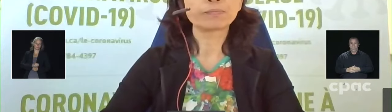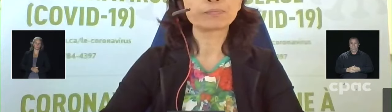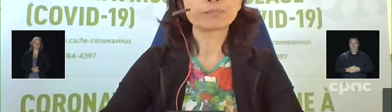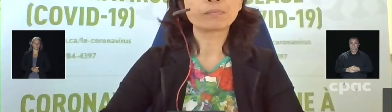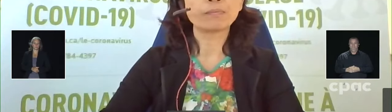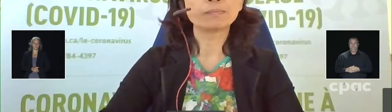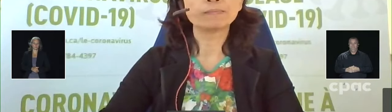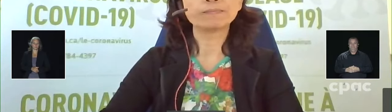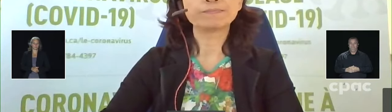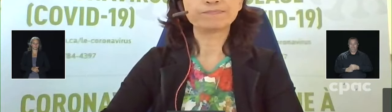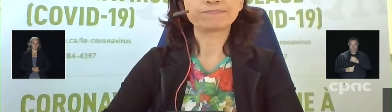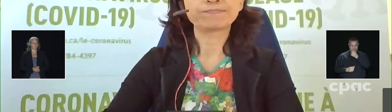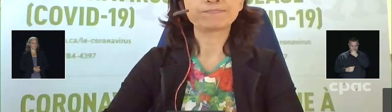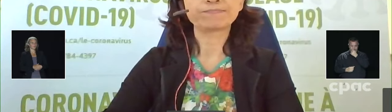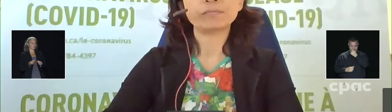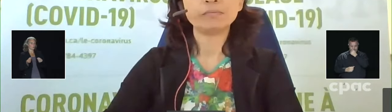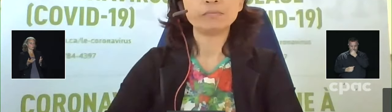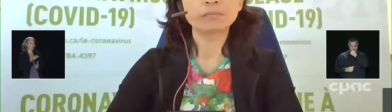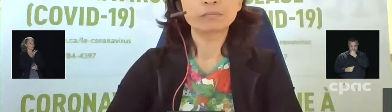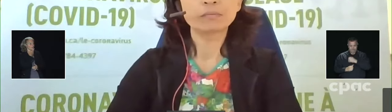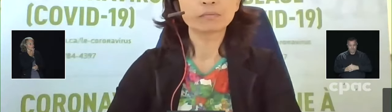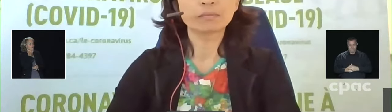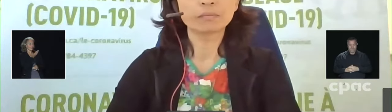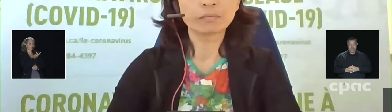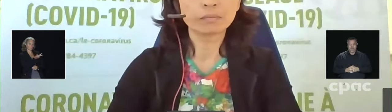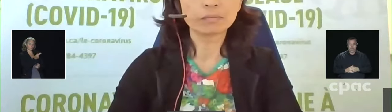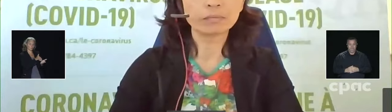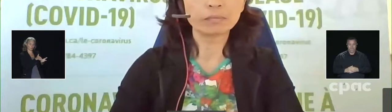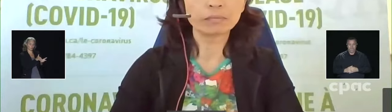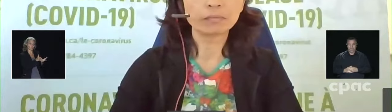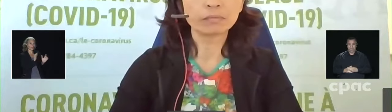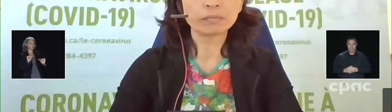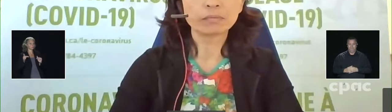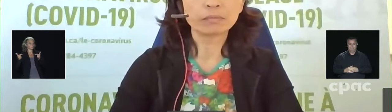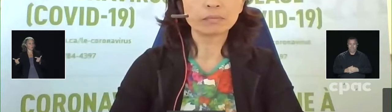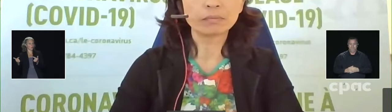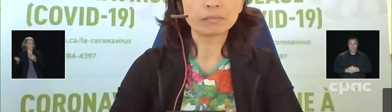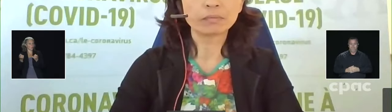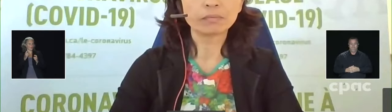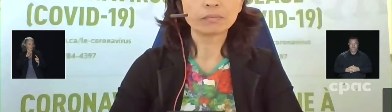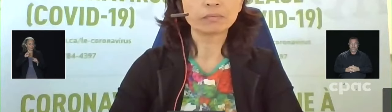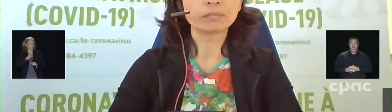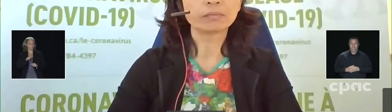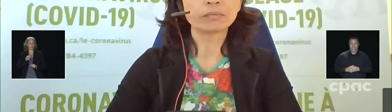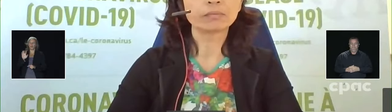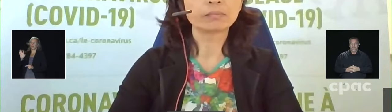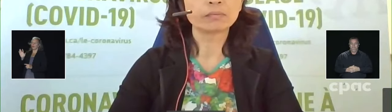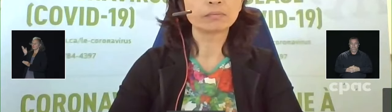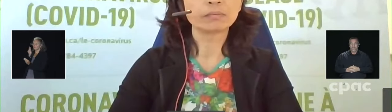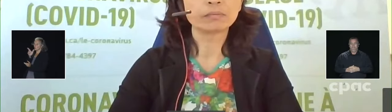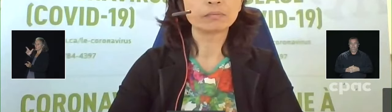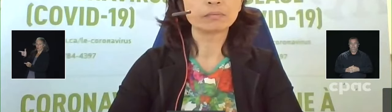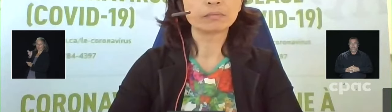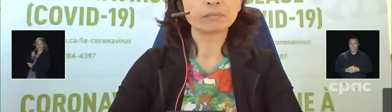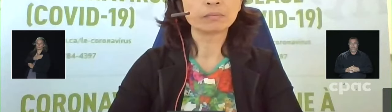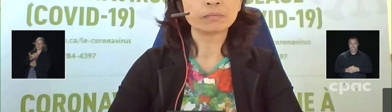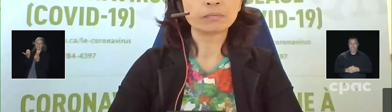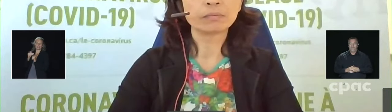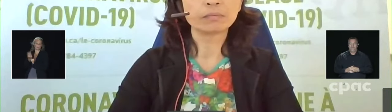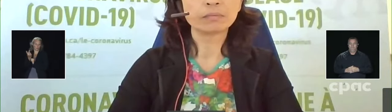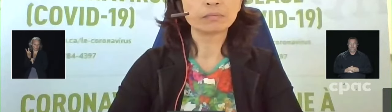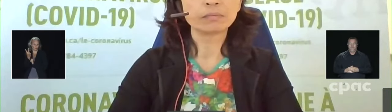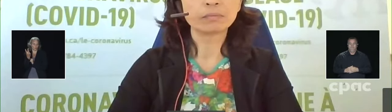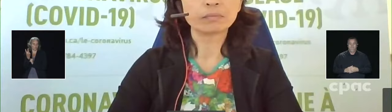Merci, Dr. Tam and Dr. Njoo. Thank you. We will now open the phone line to questions. We ask that you limit yourself to one question and